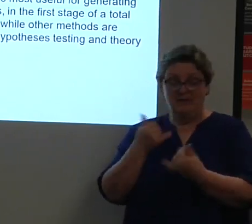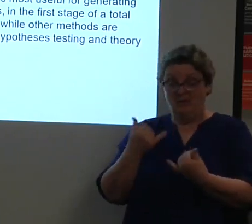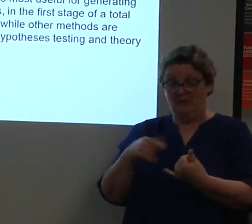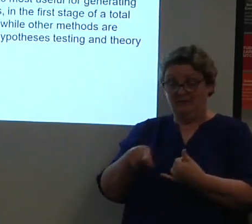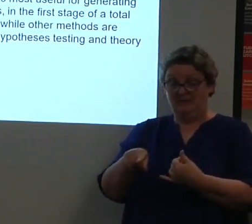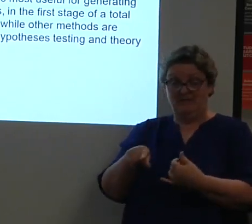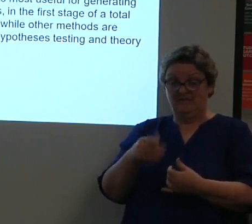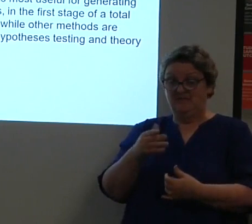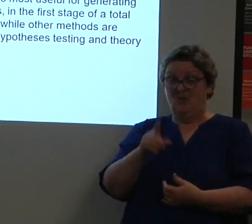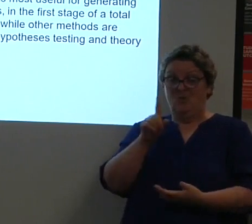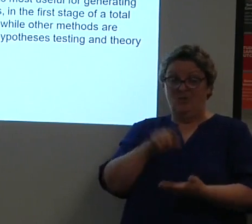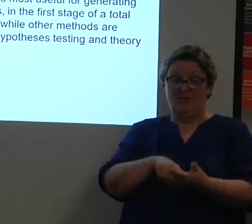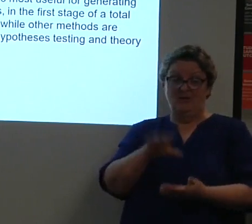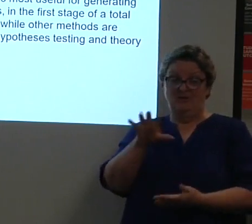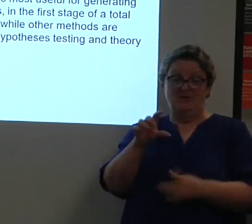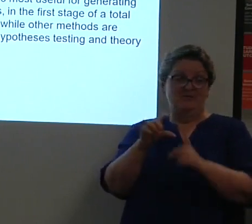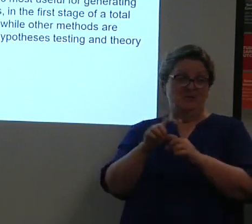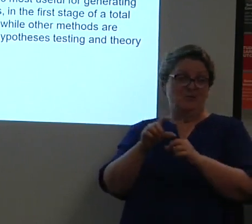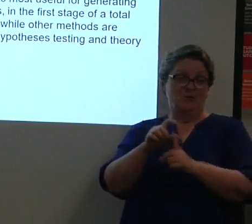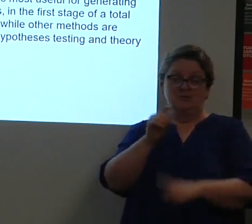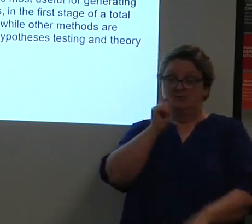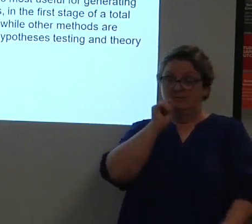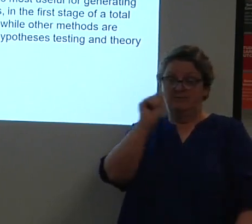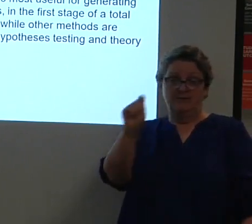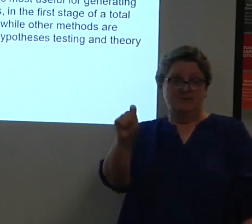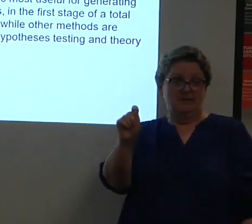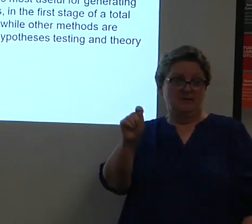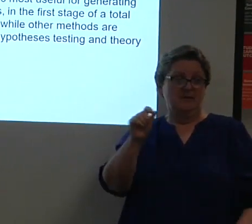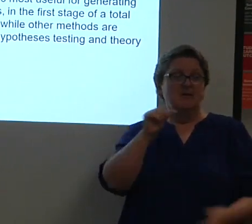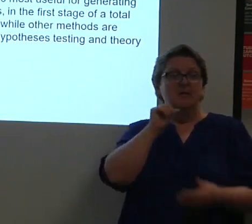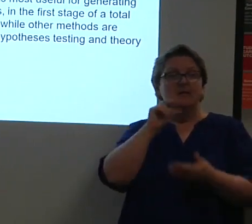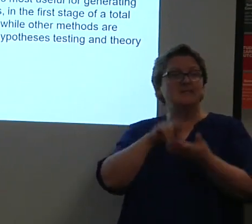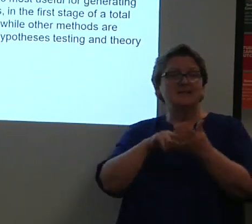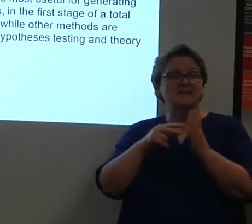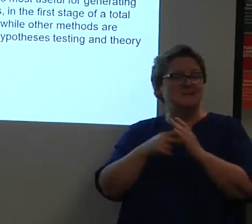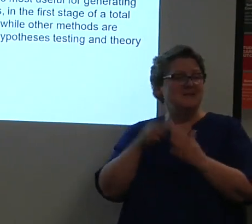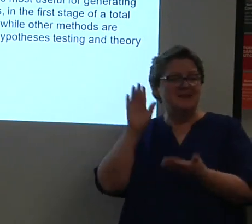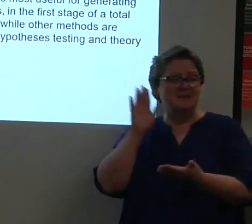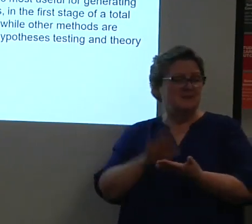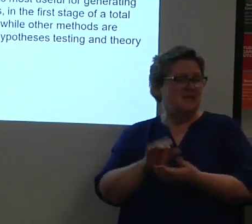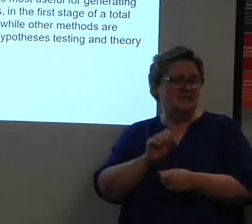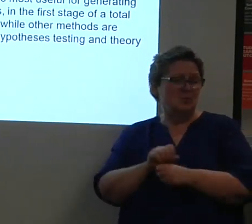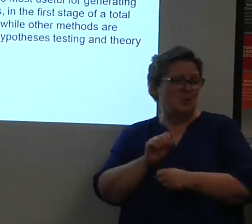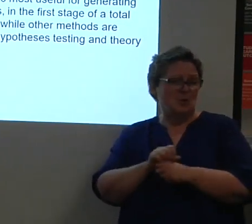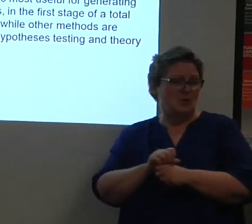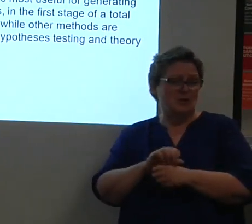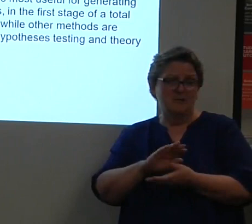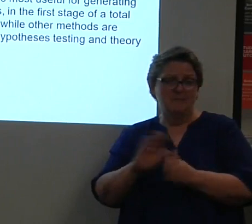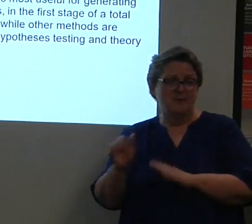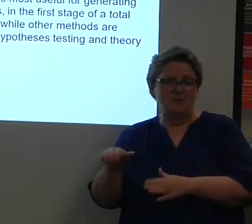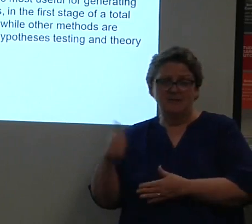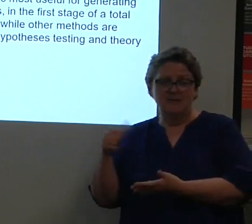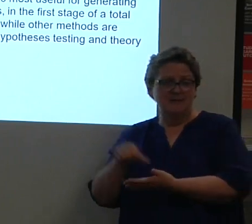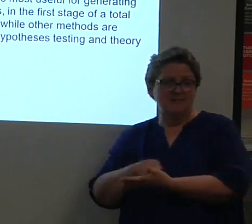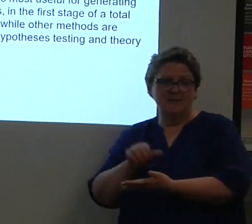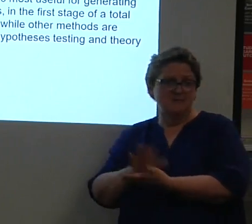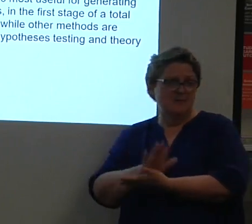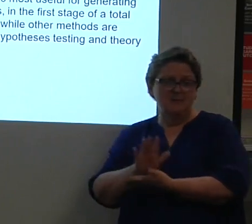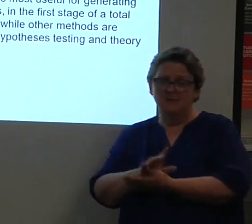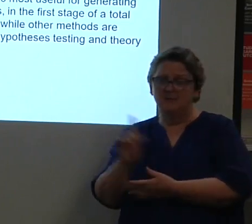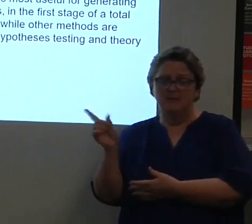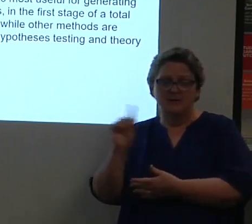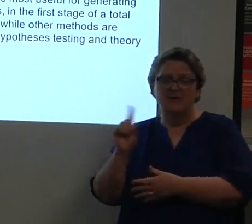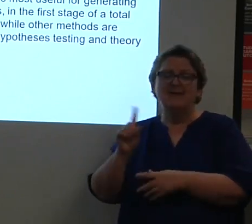semester are 1,500 words, that's it. That doesn't mean that less work goes into them than writing a 10-page paper for my class. It's a